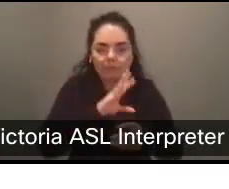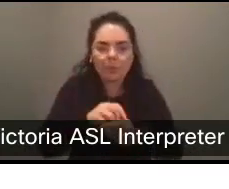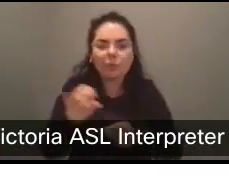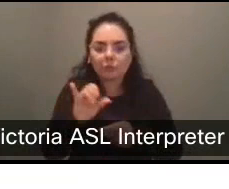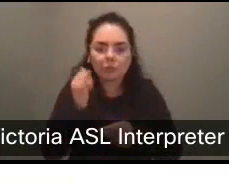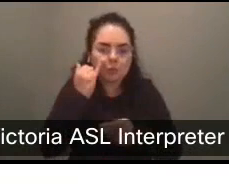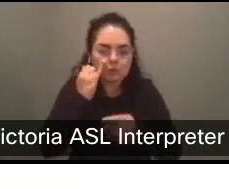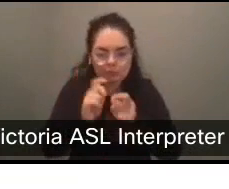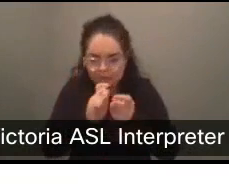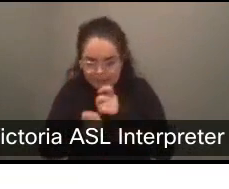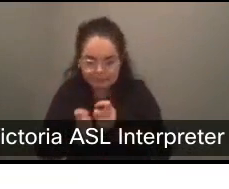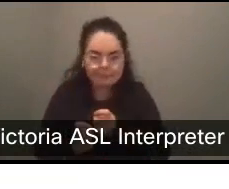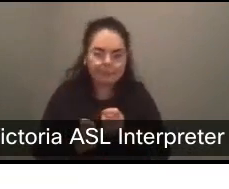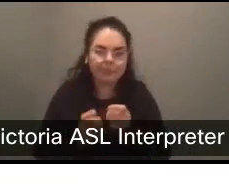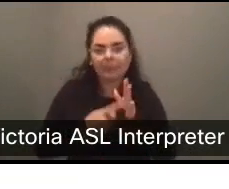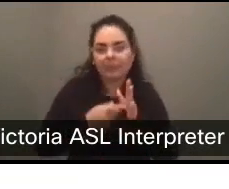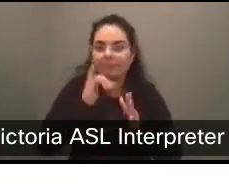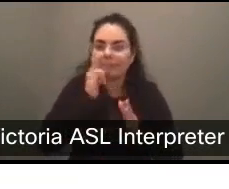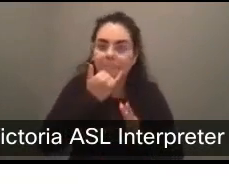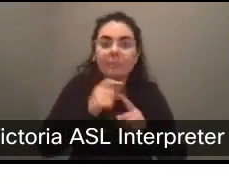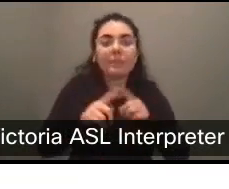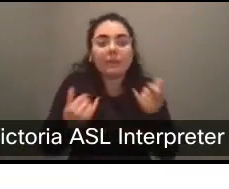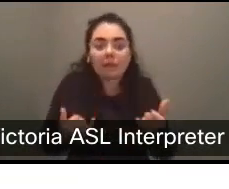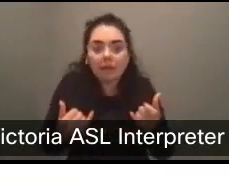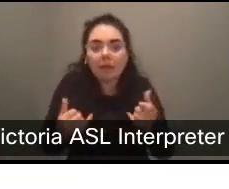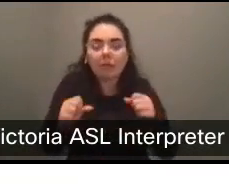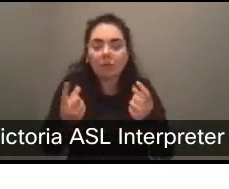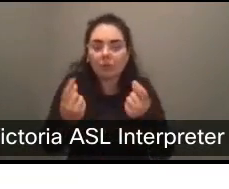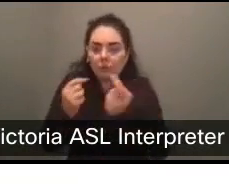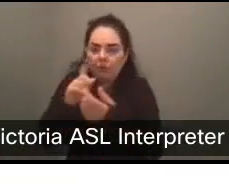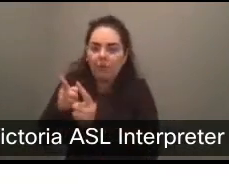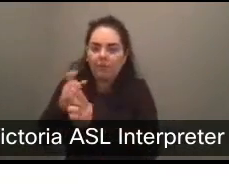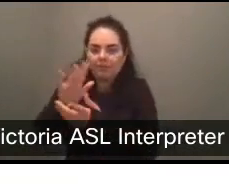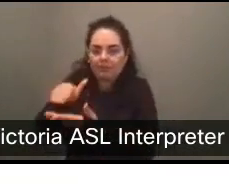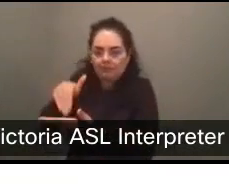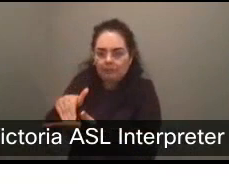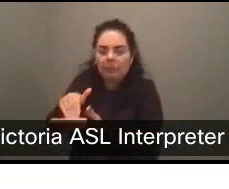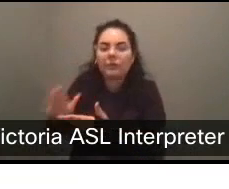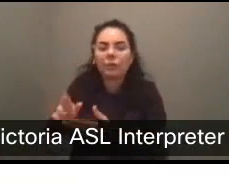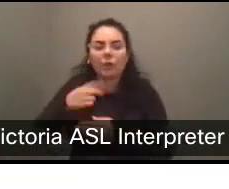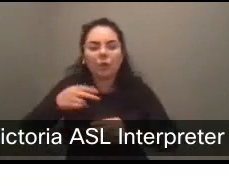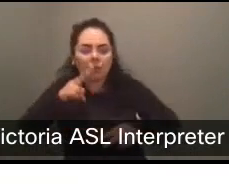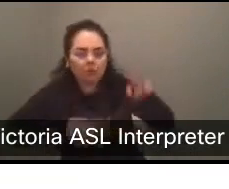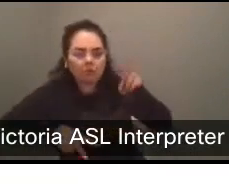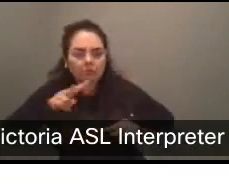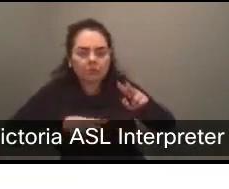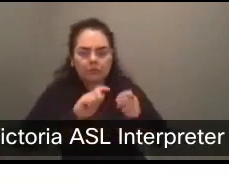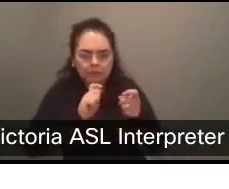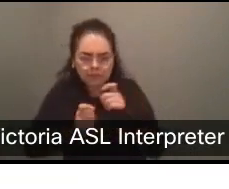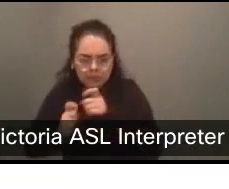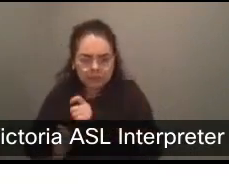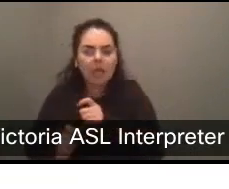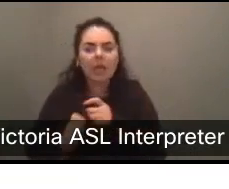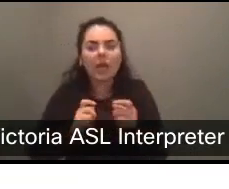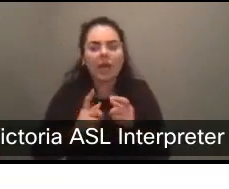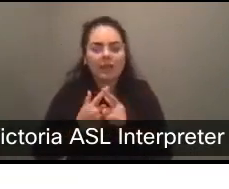making configuration changes. What this allows us to do now is, from a central perspective, look at these changes and push